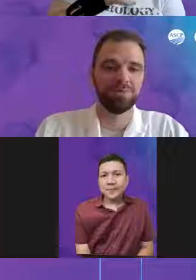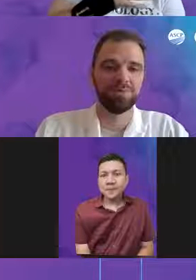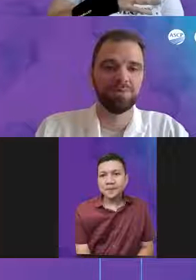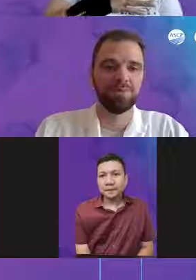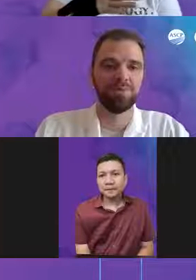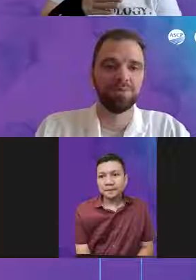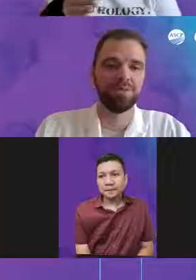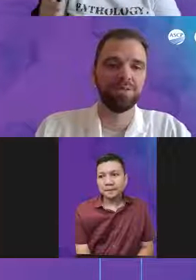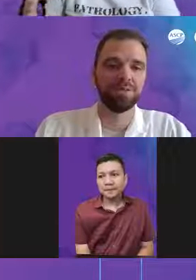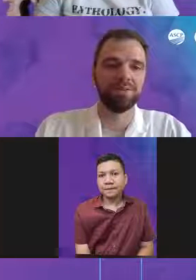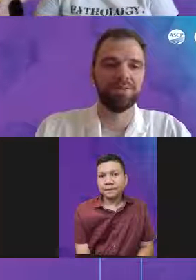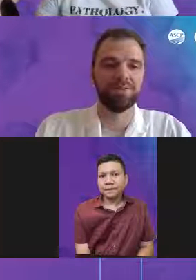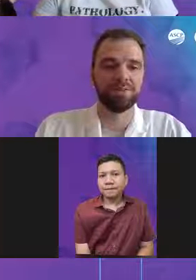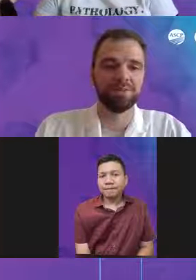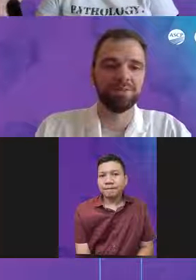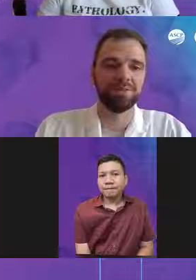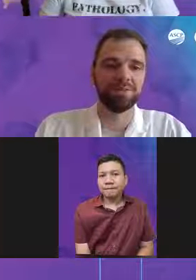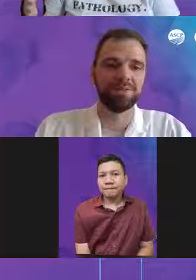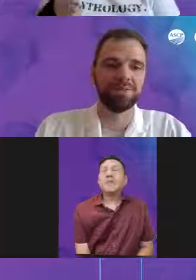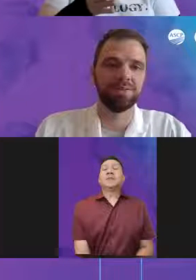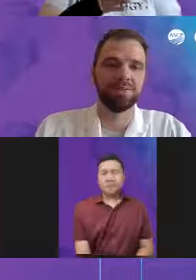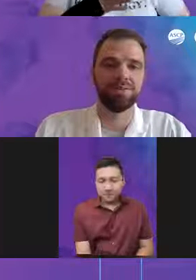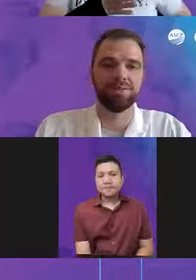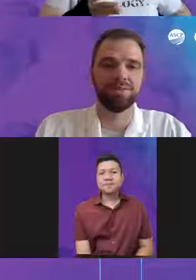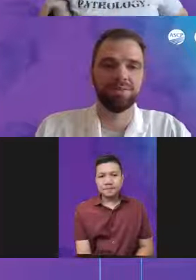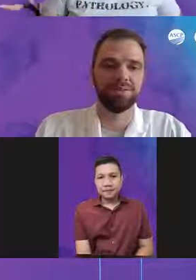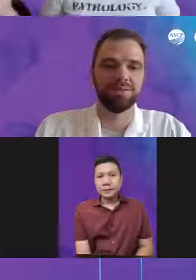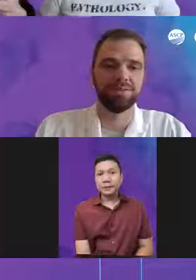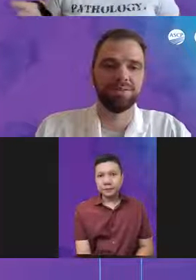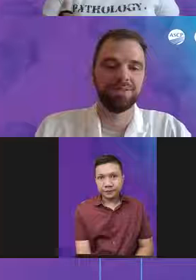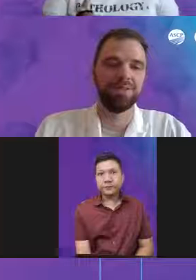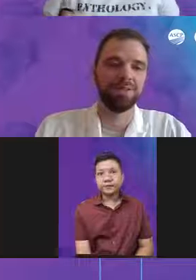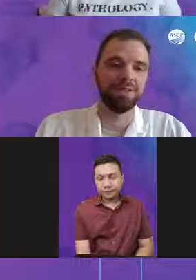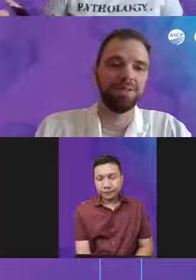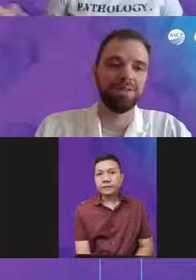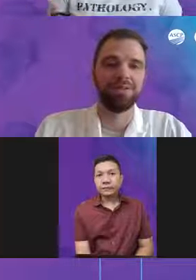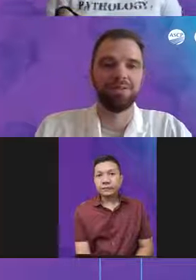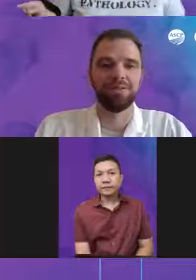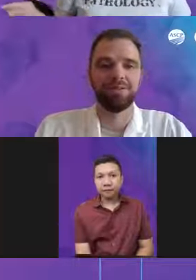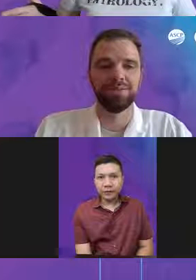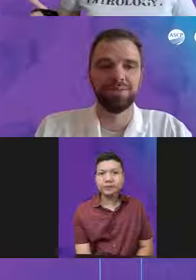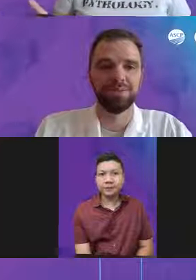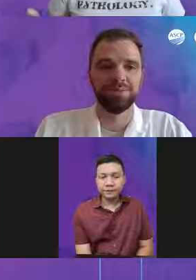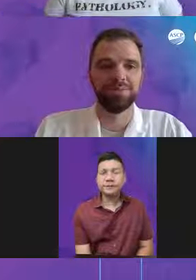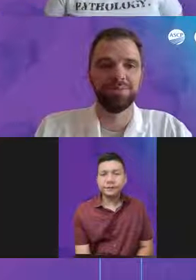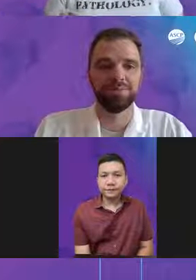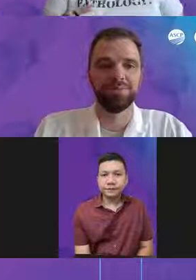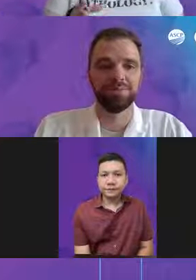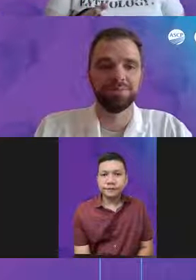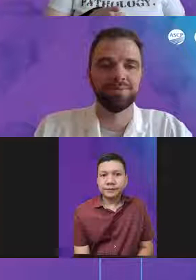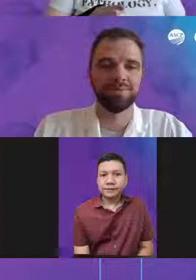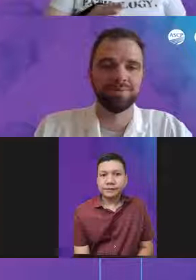know, you're pulling the blood along, you know, with the other slide that you're using or the spreader, whatever it is you're